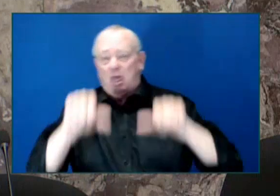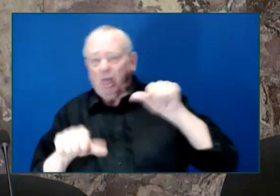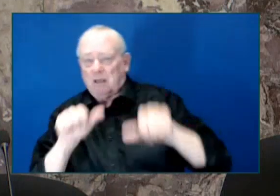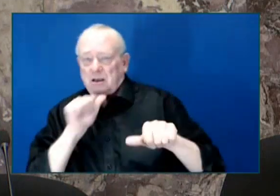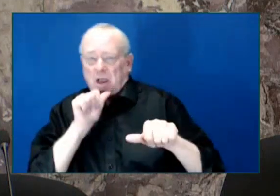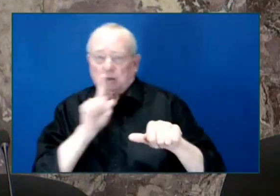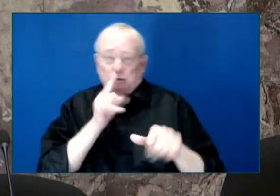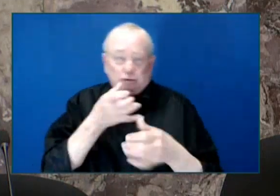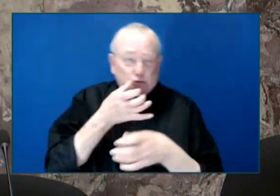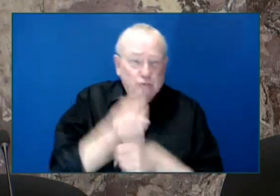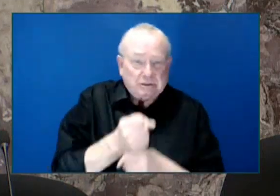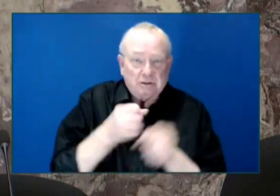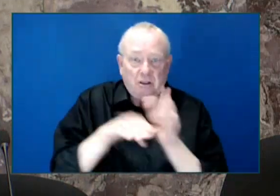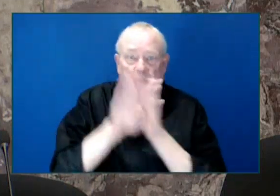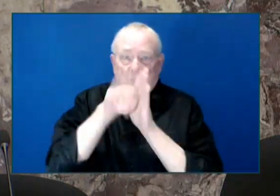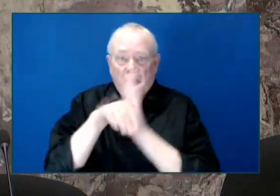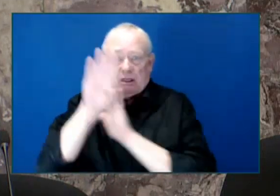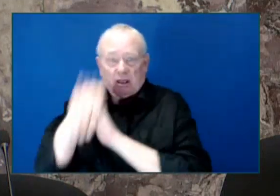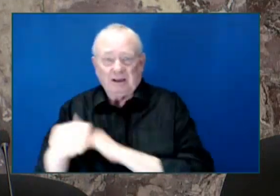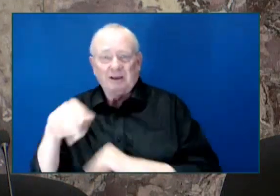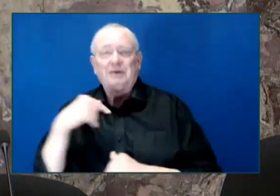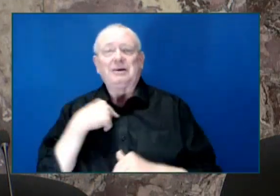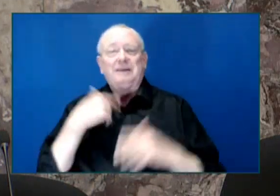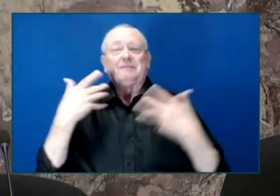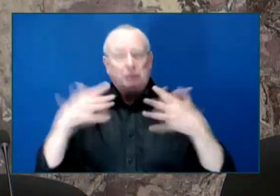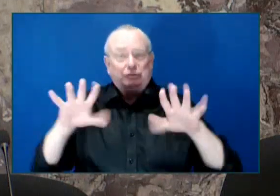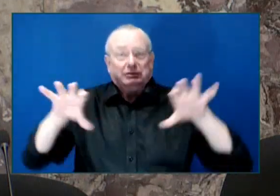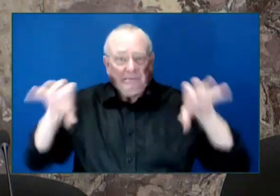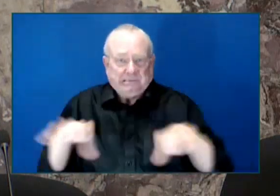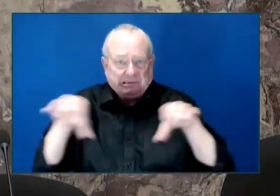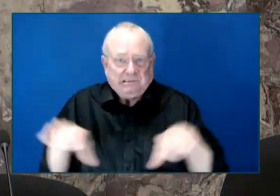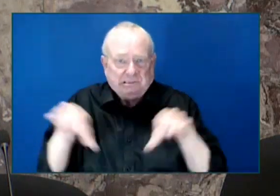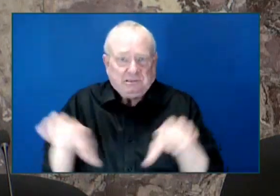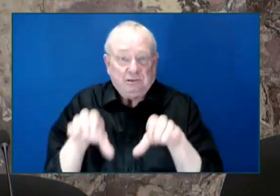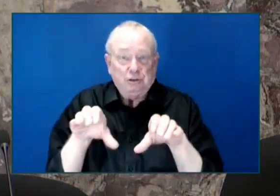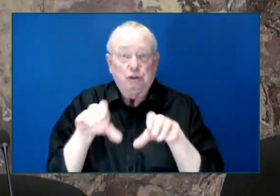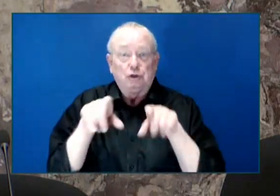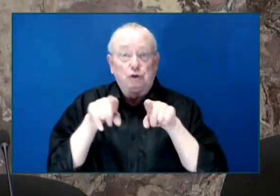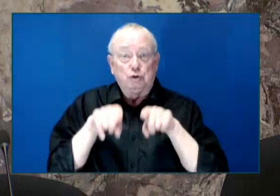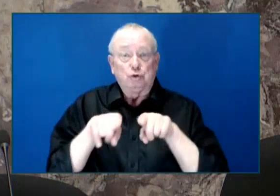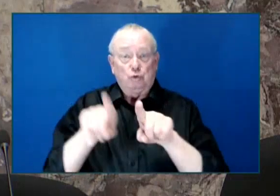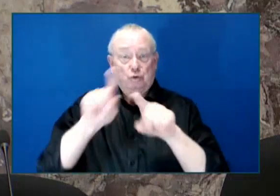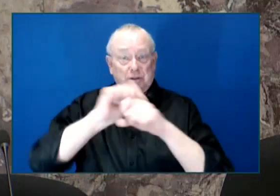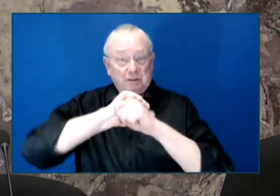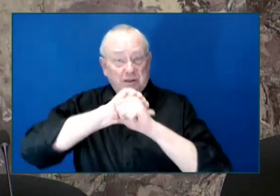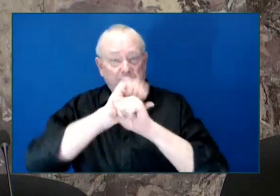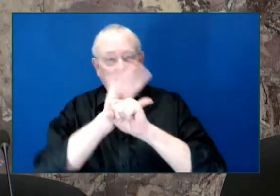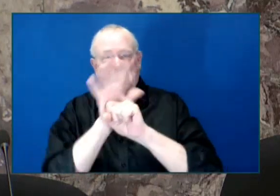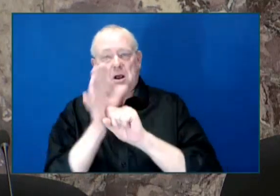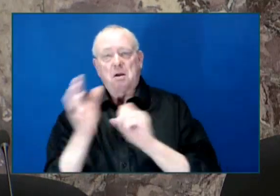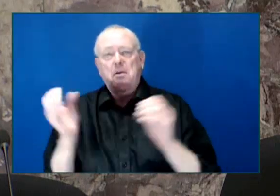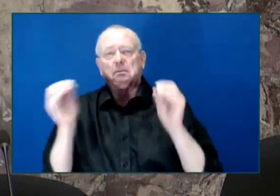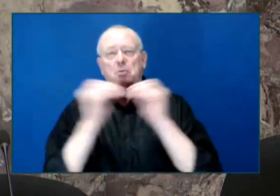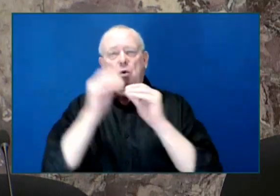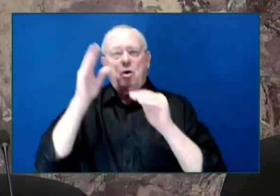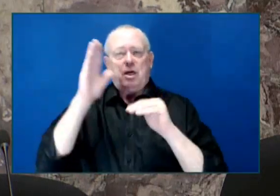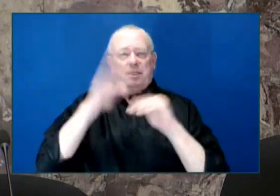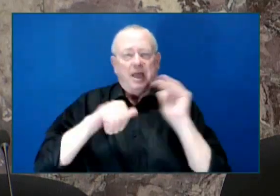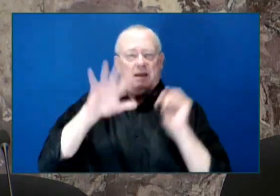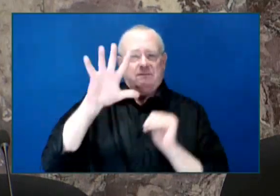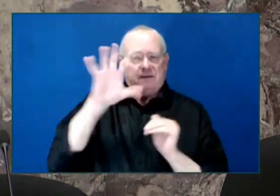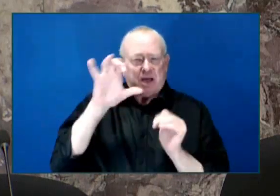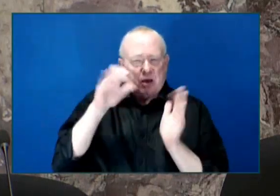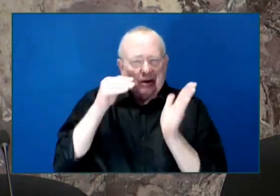pandemic, we stood up almost $500 million, in fact, more than $500 million. That shows the priority that small businesses